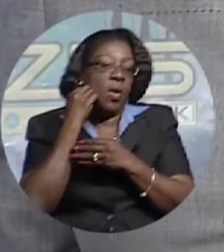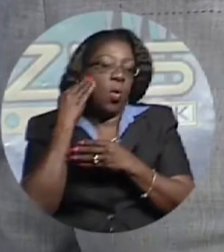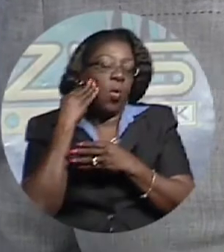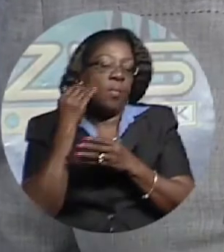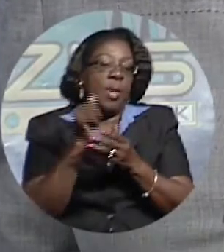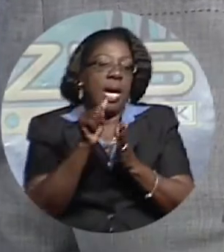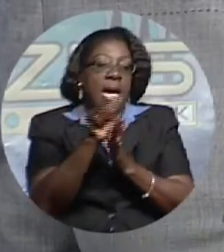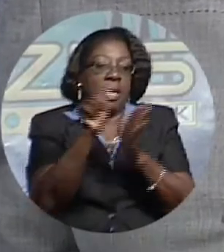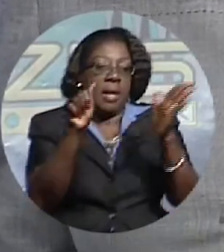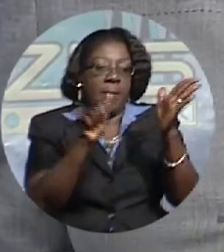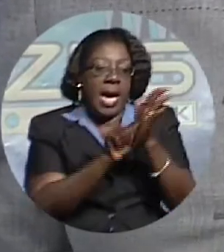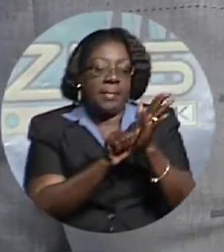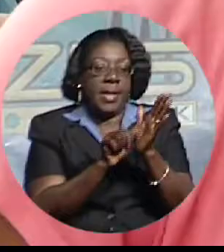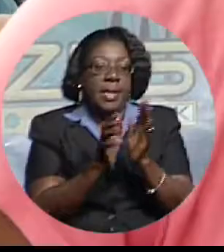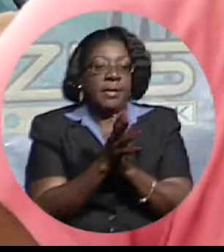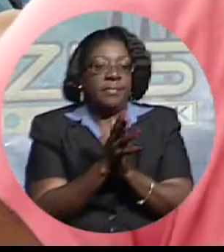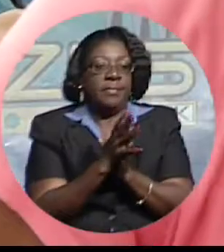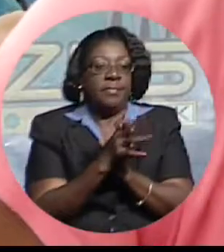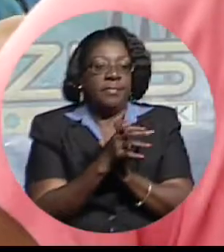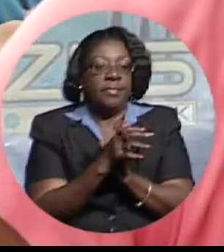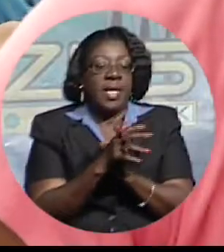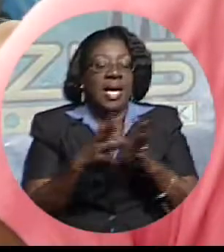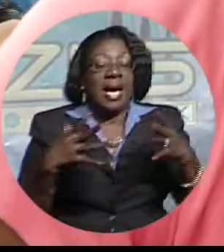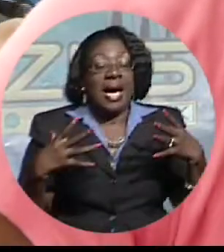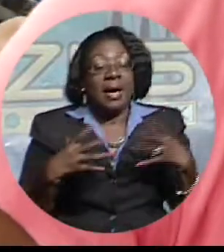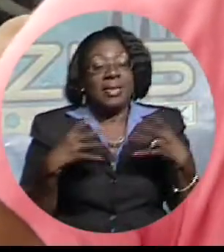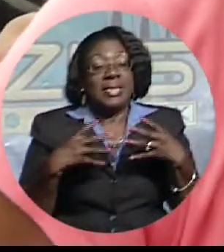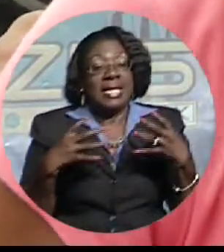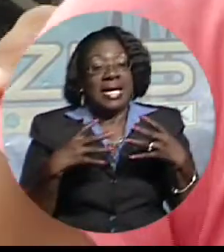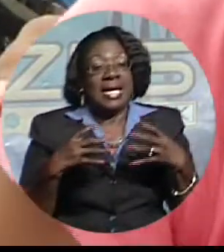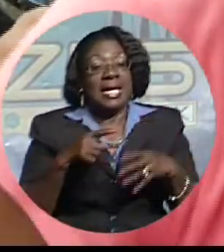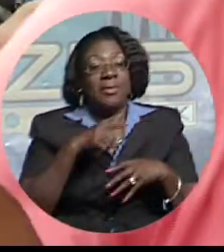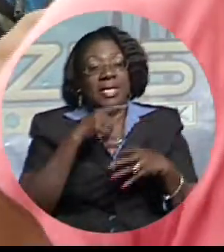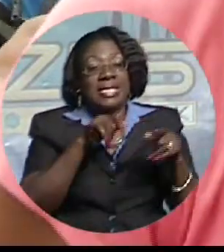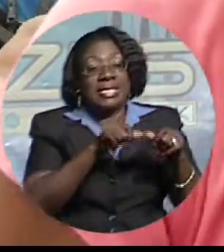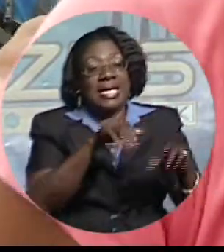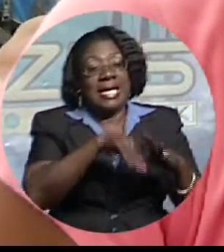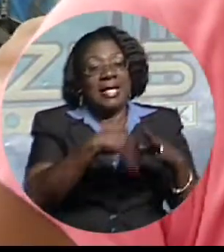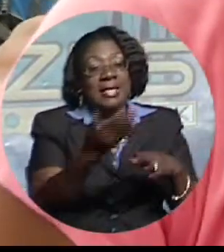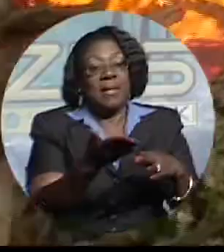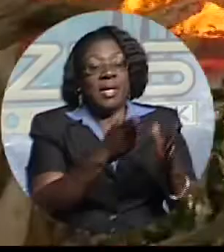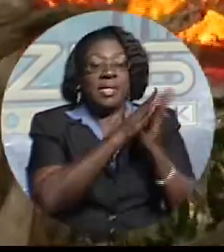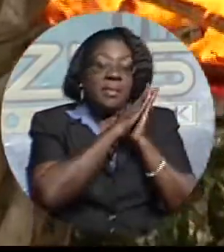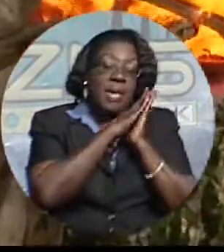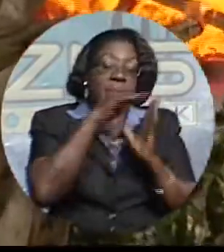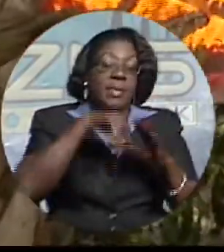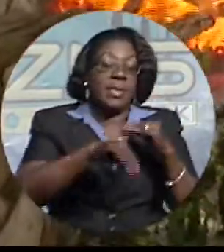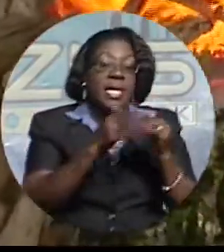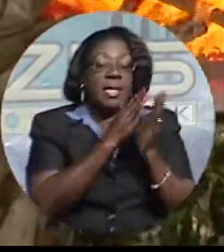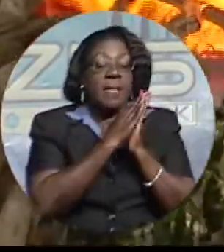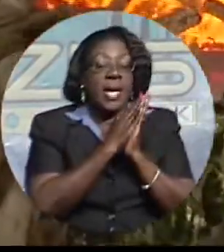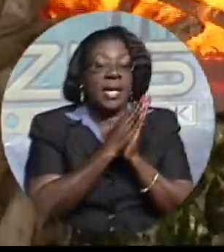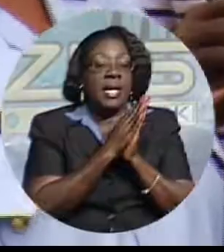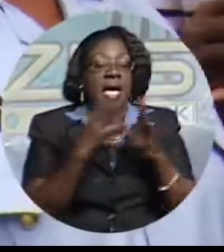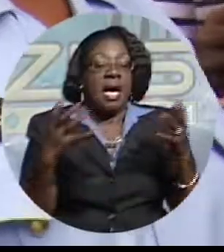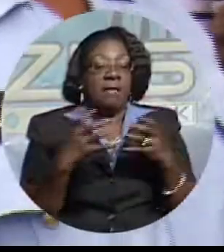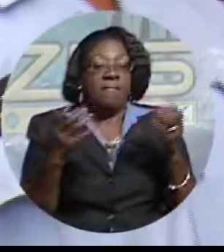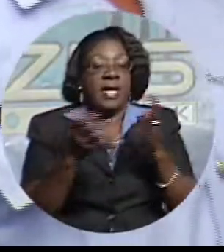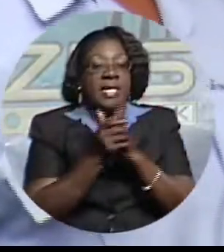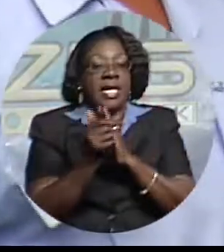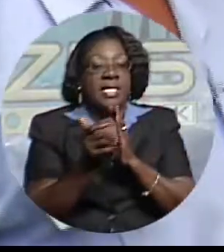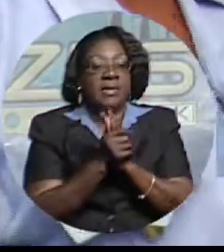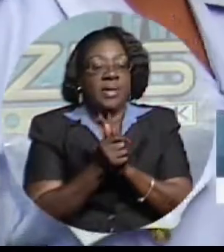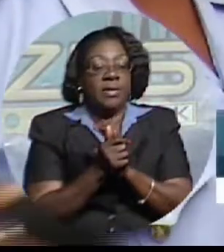apartment complex. I was just scared. I didn't want to stay in there because my baby was laying down in the bed. A frightening experience for